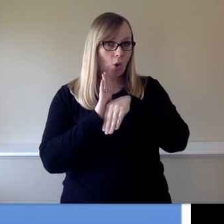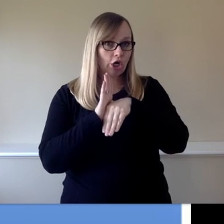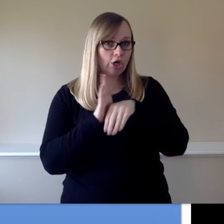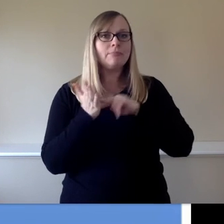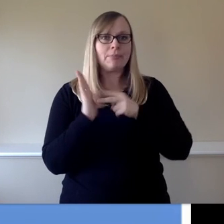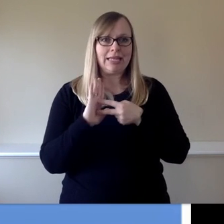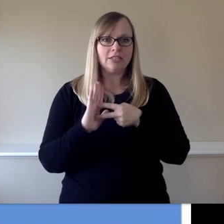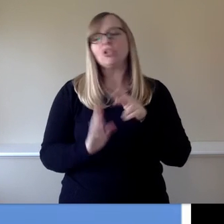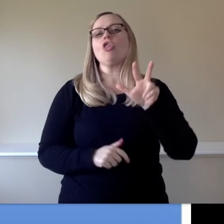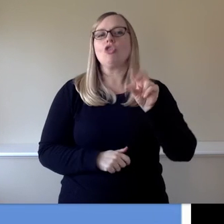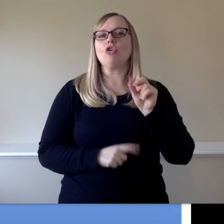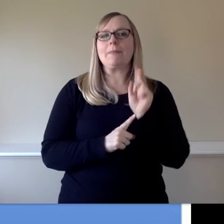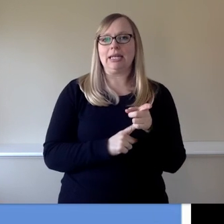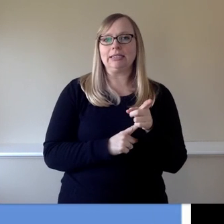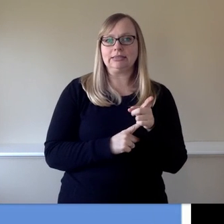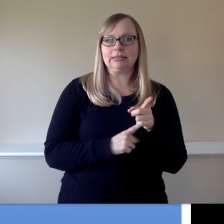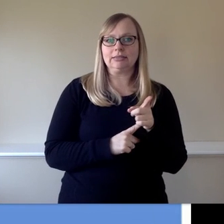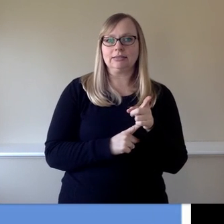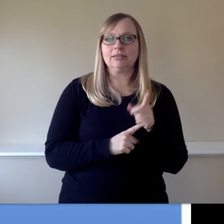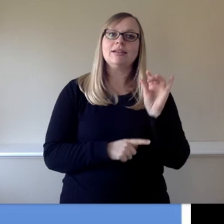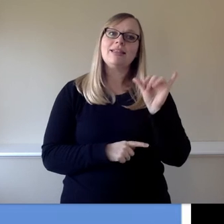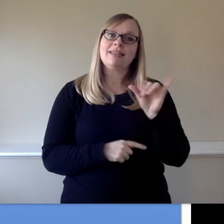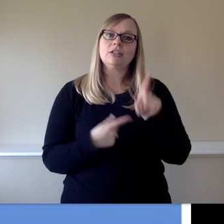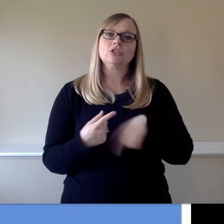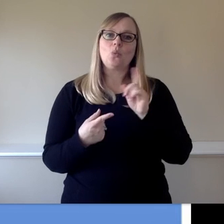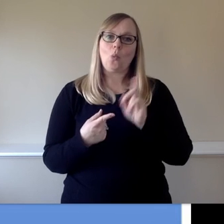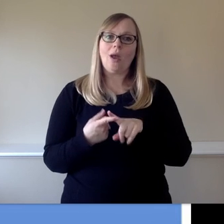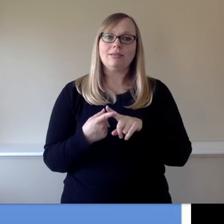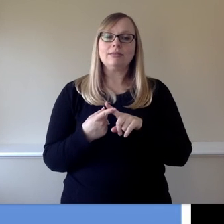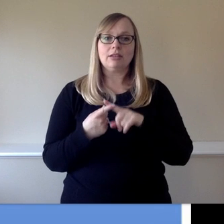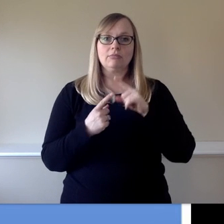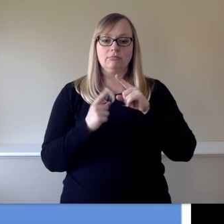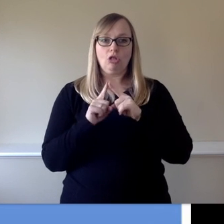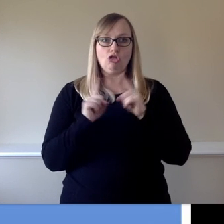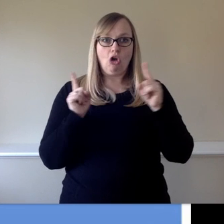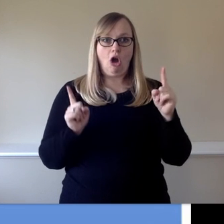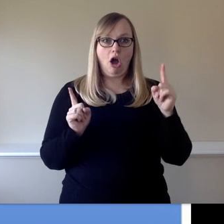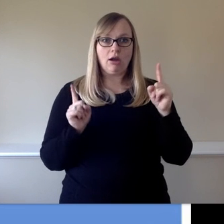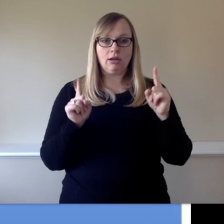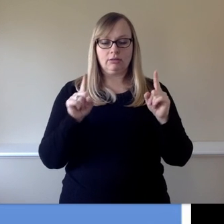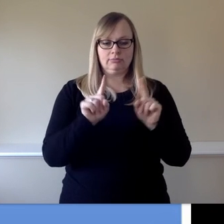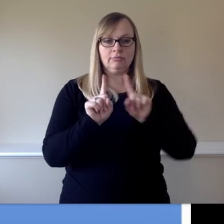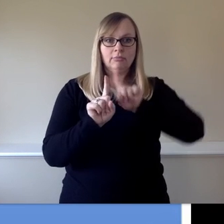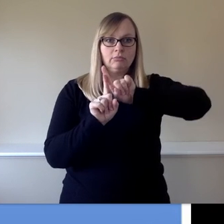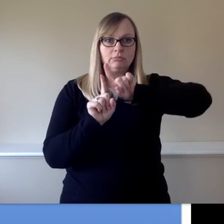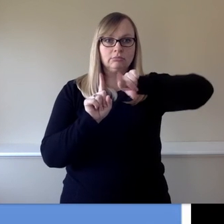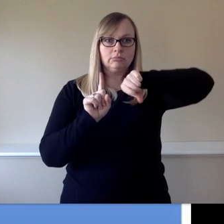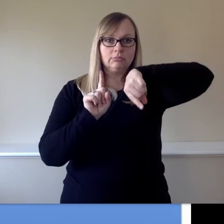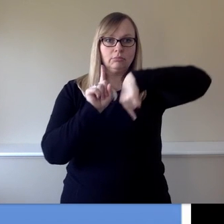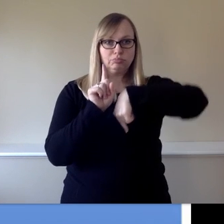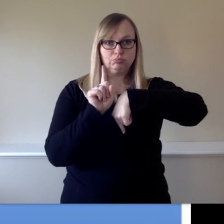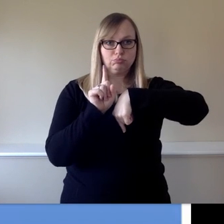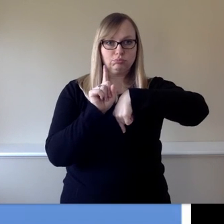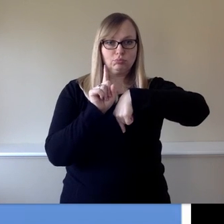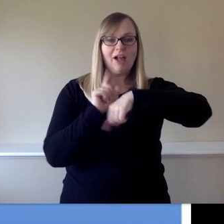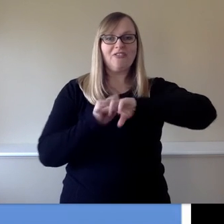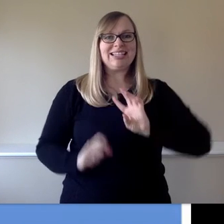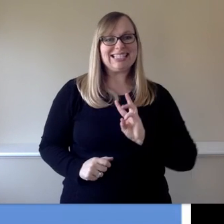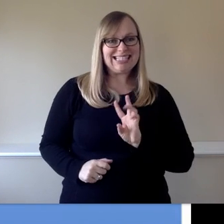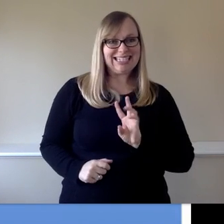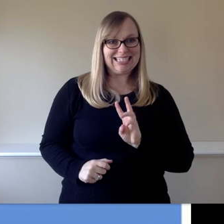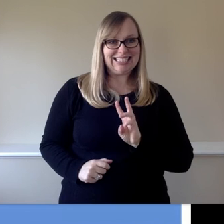minutes. And that is when the long hand is on the 6. The hour is the shorthand again. And so in this top